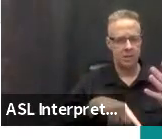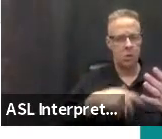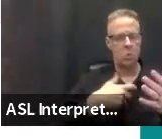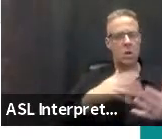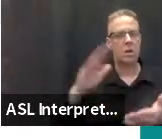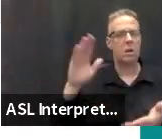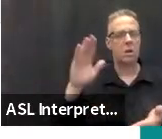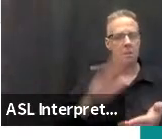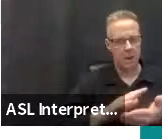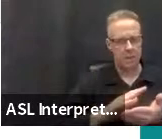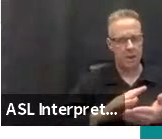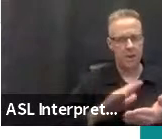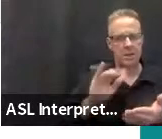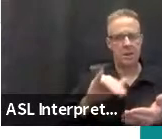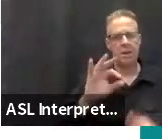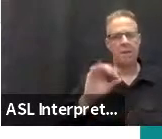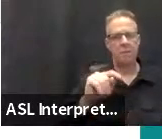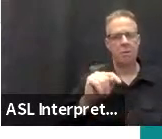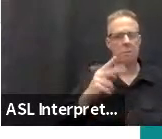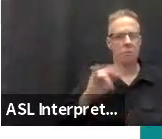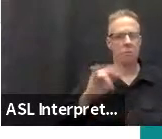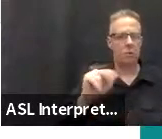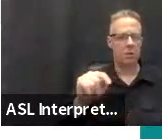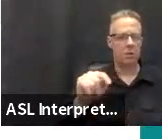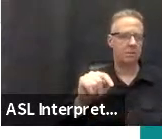footprint because,